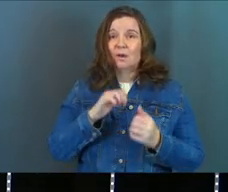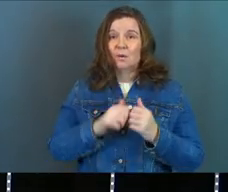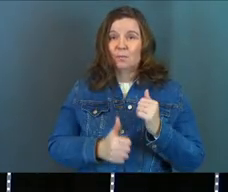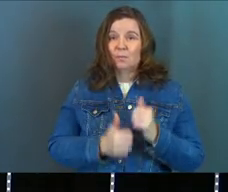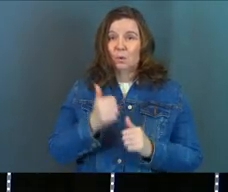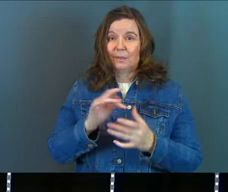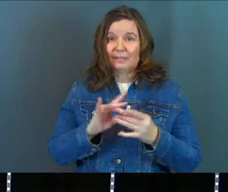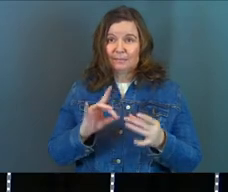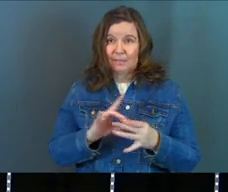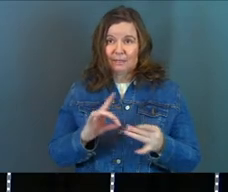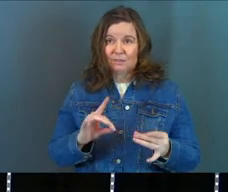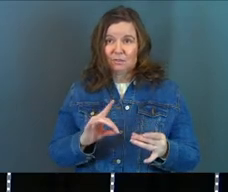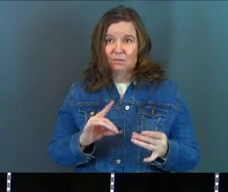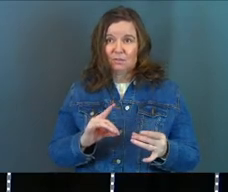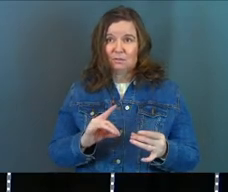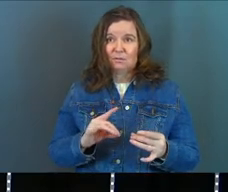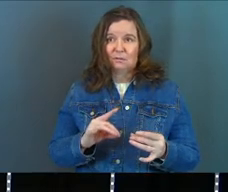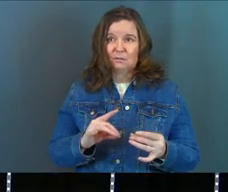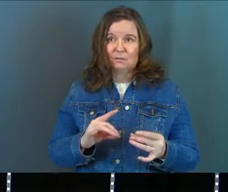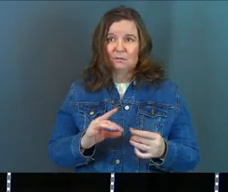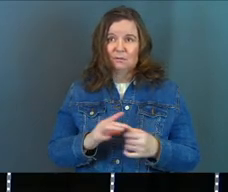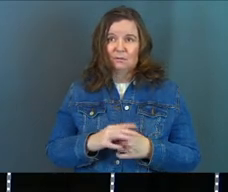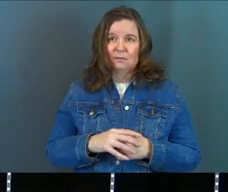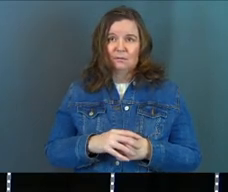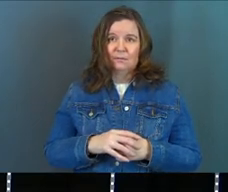I've talked most of this message.